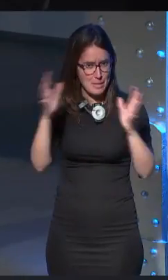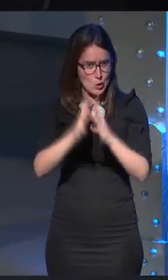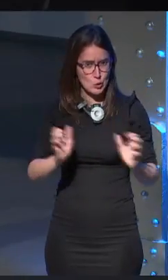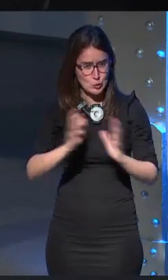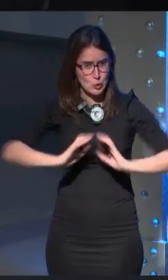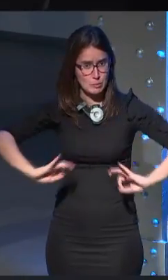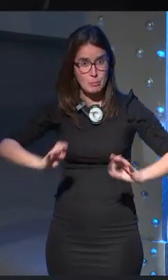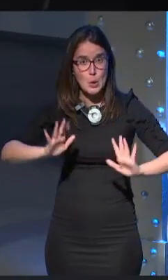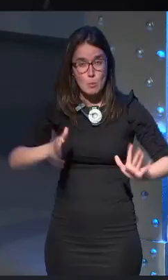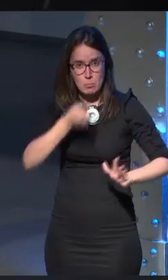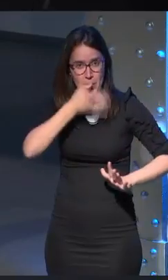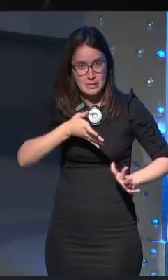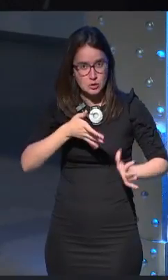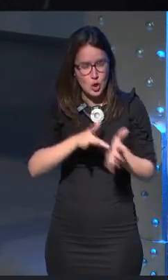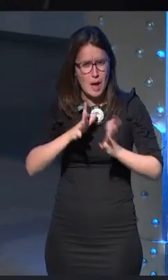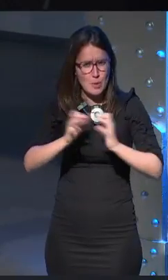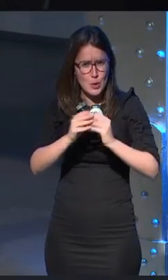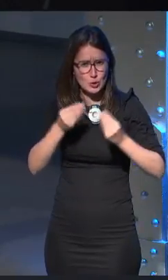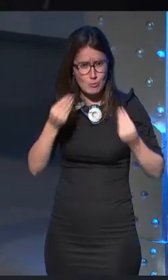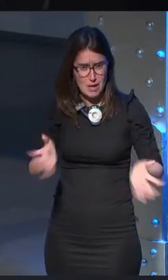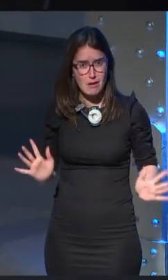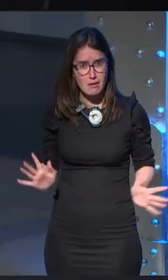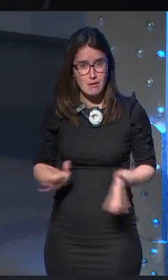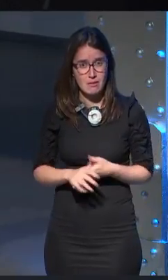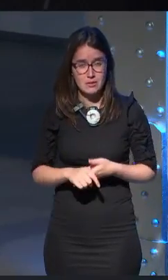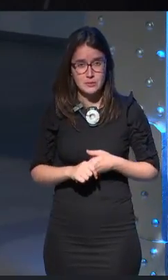to be ambitious, right? And